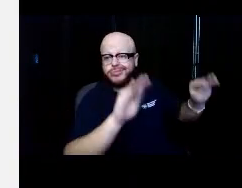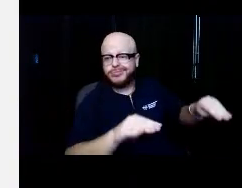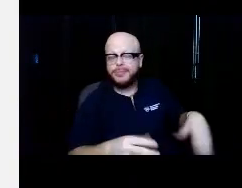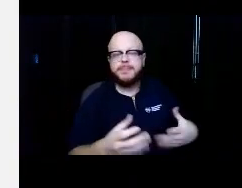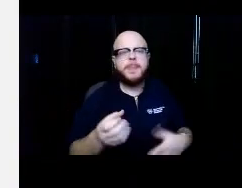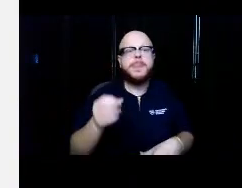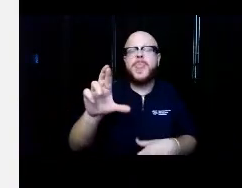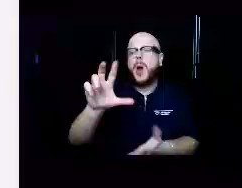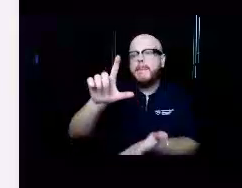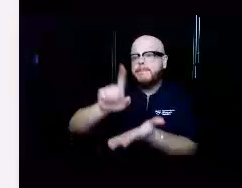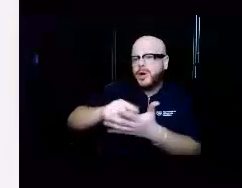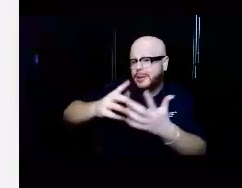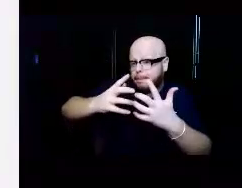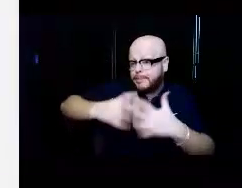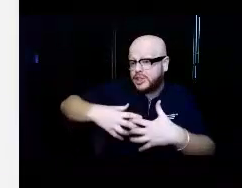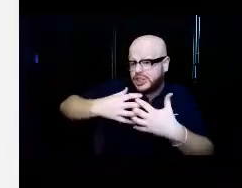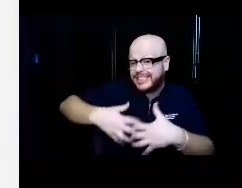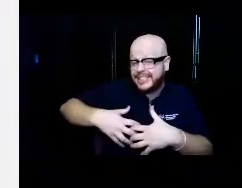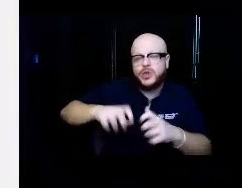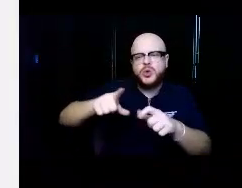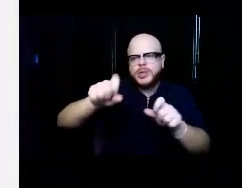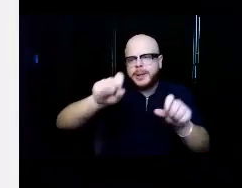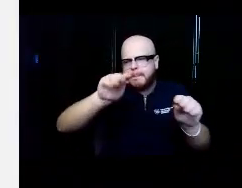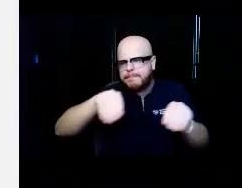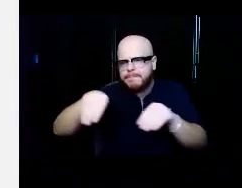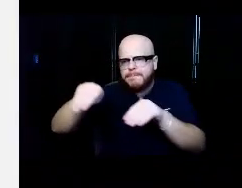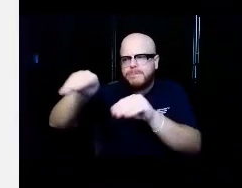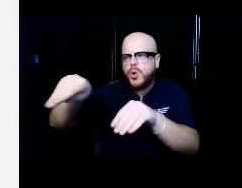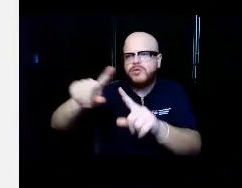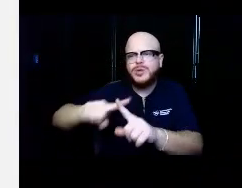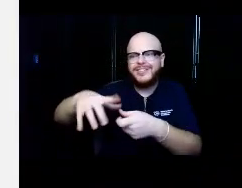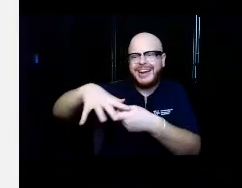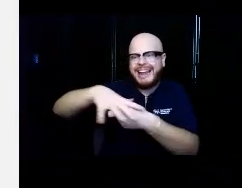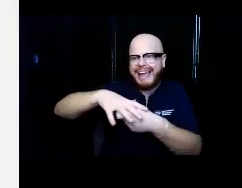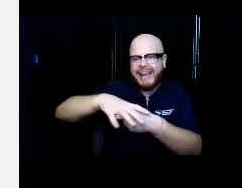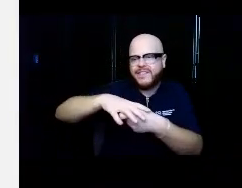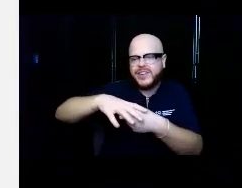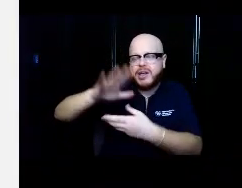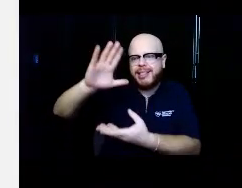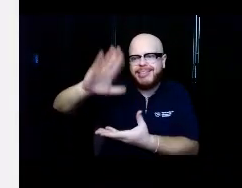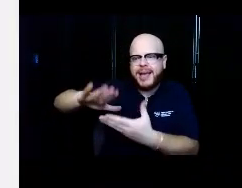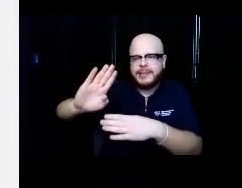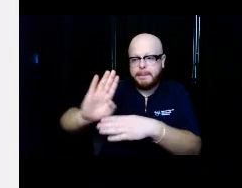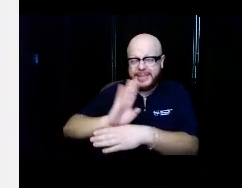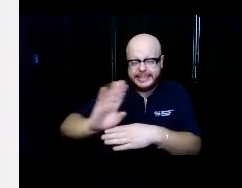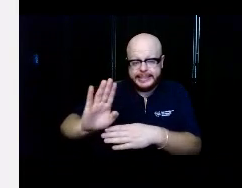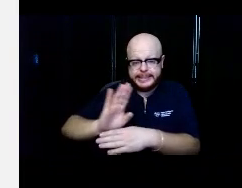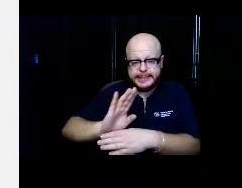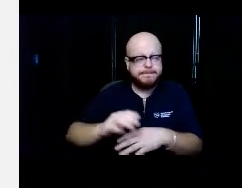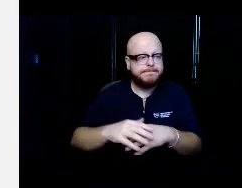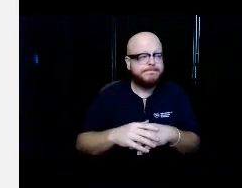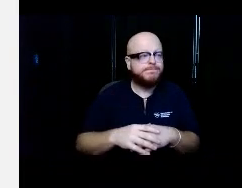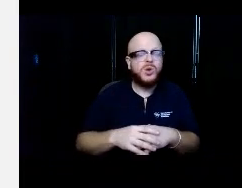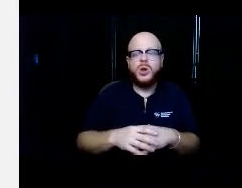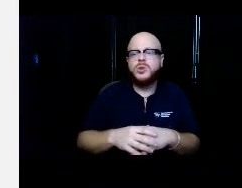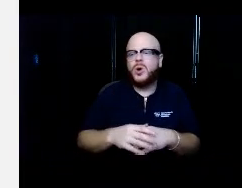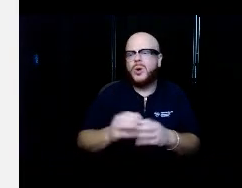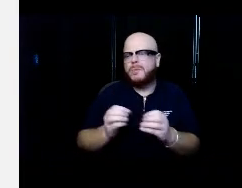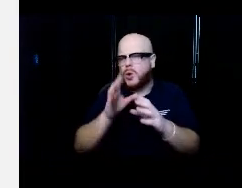of their time. Now, the colors and decor of your space can be impactful too. Reduce